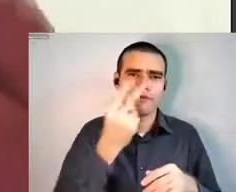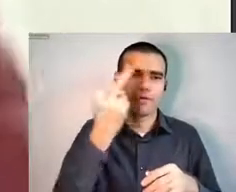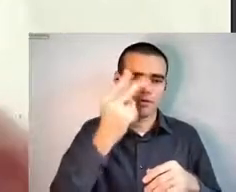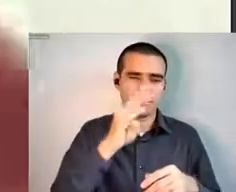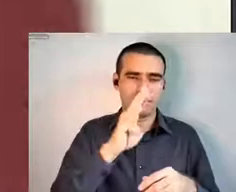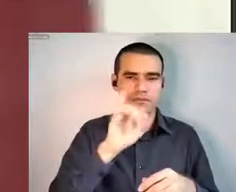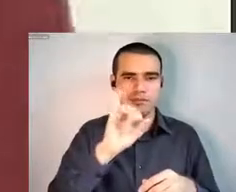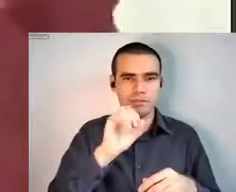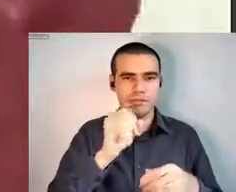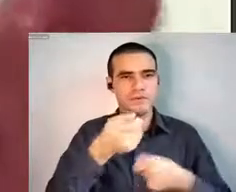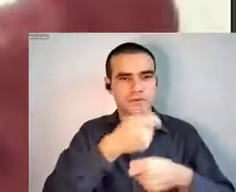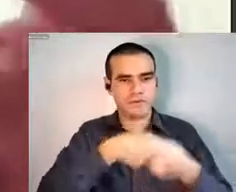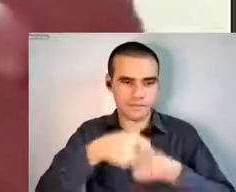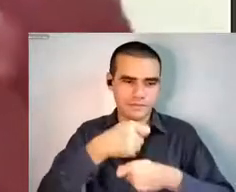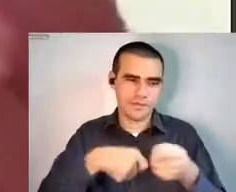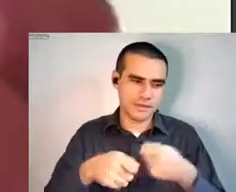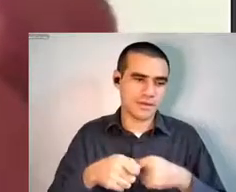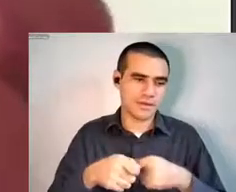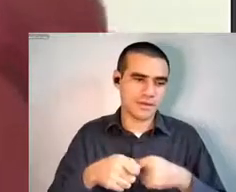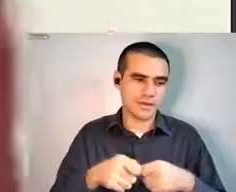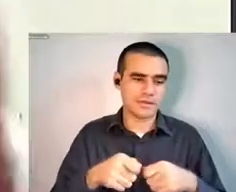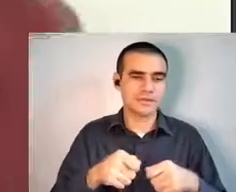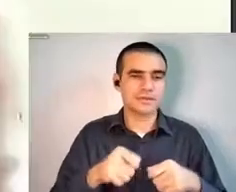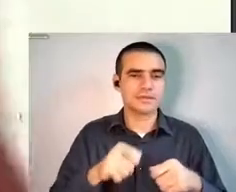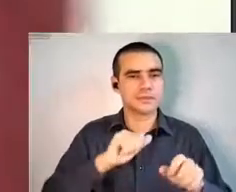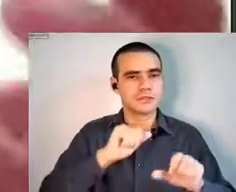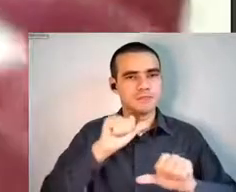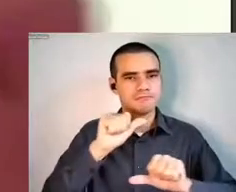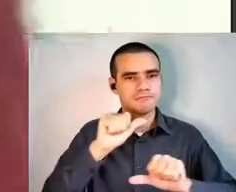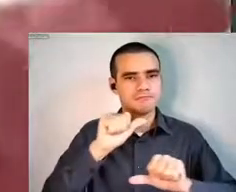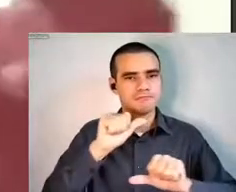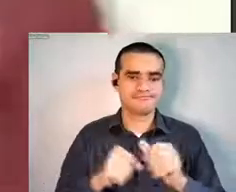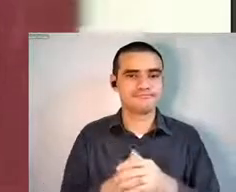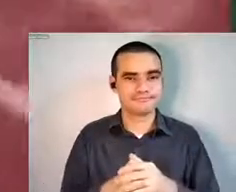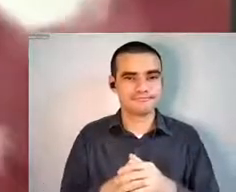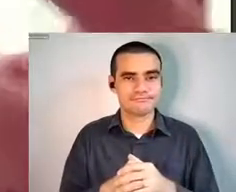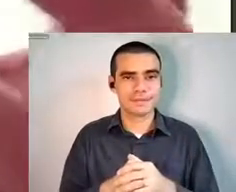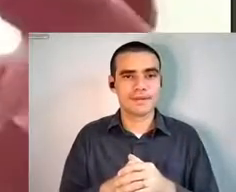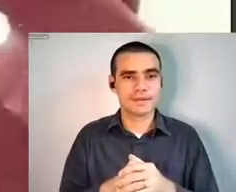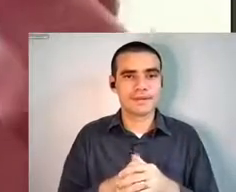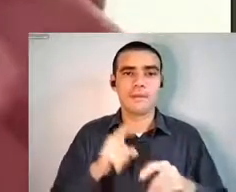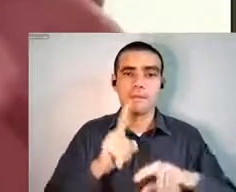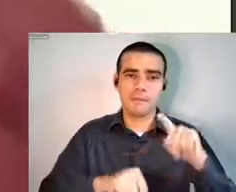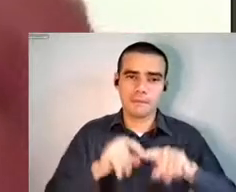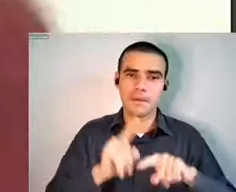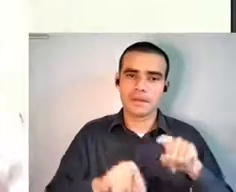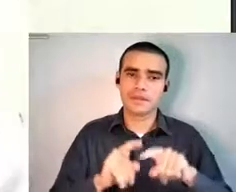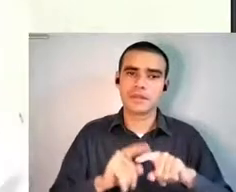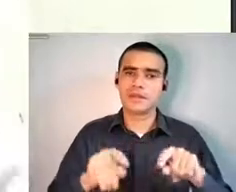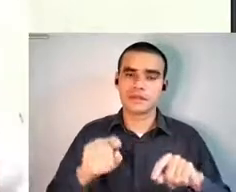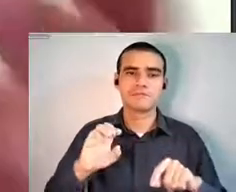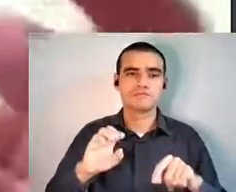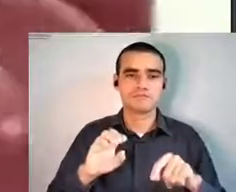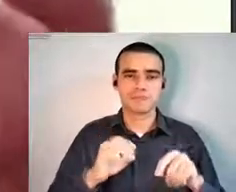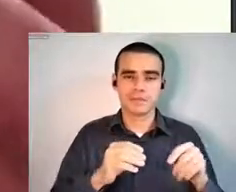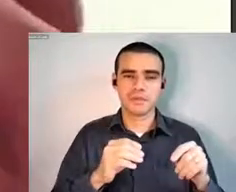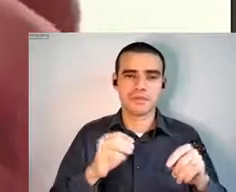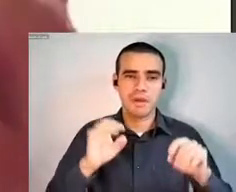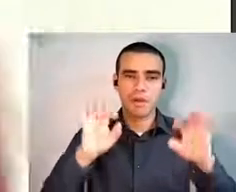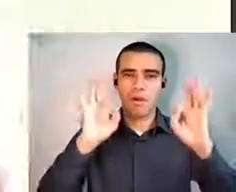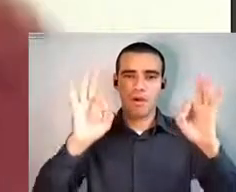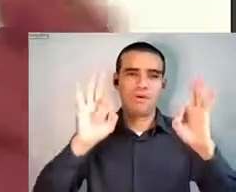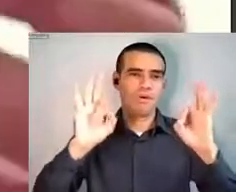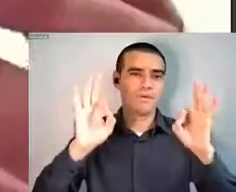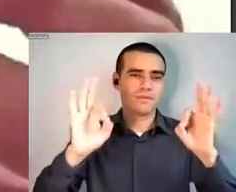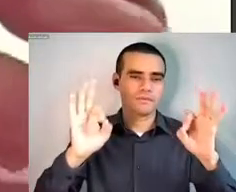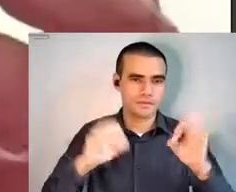to this biodiversity product and to make this a mainstream product of a classic